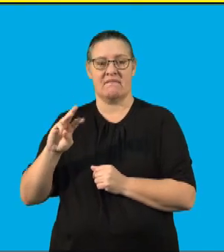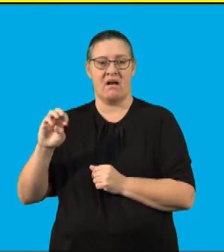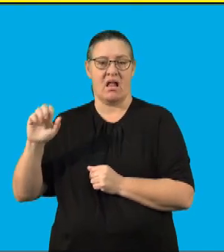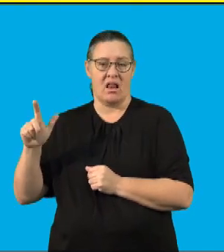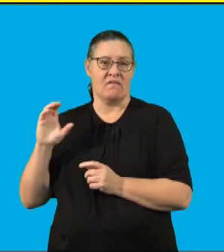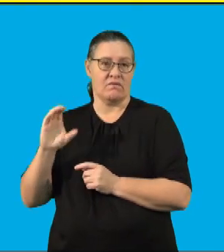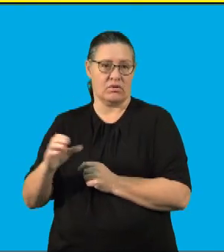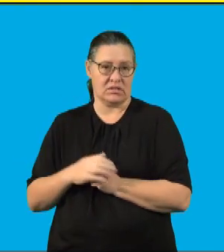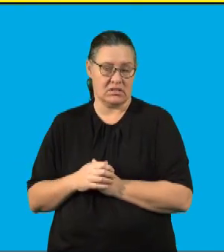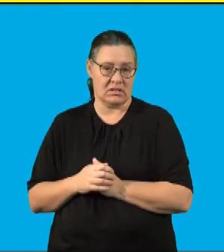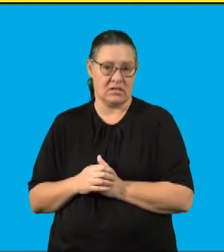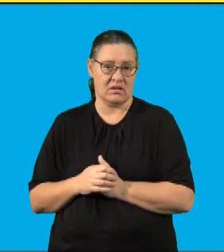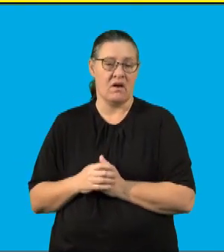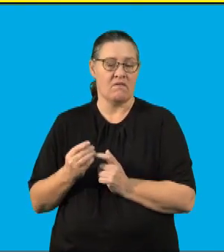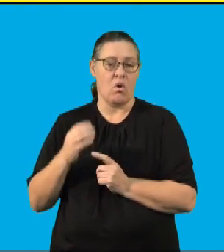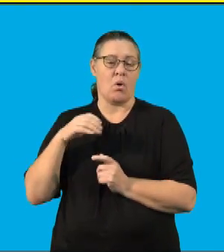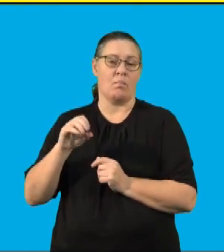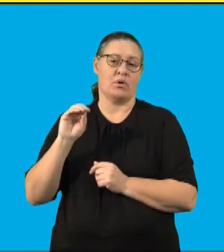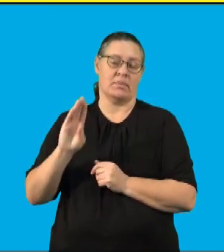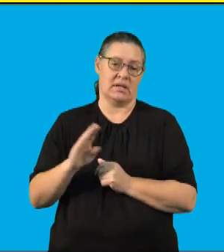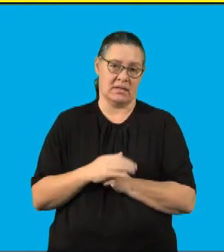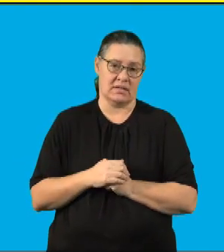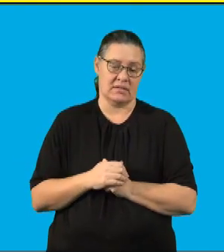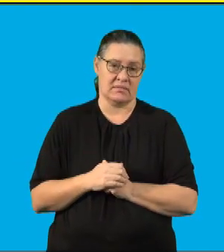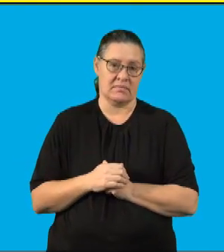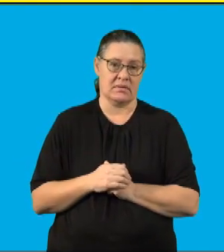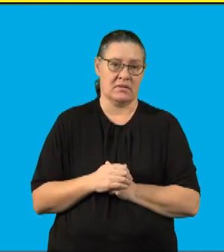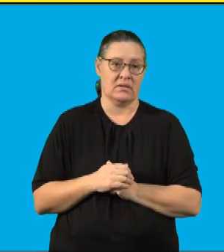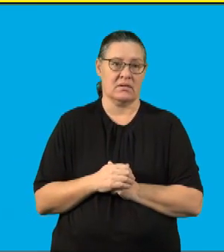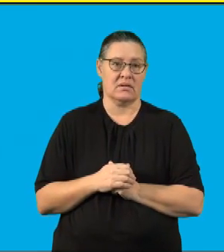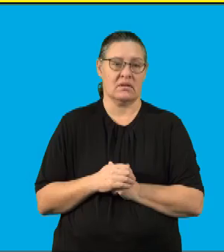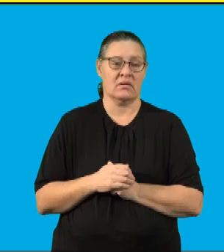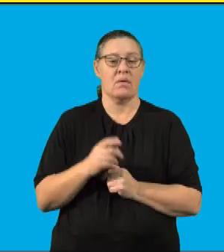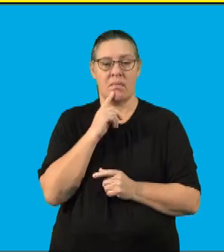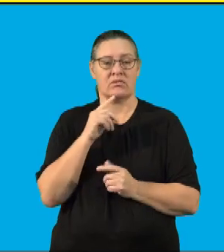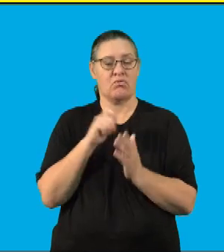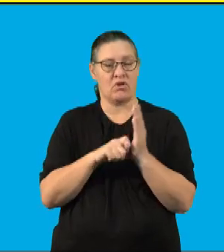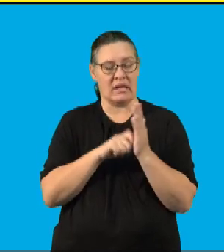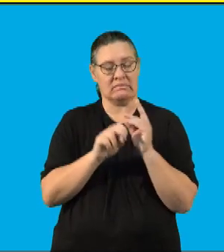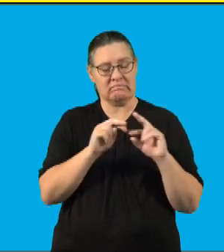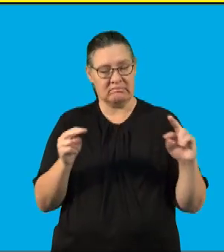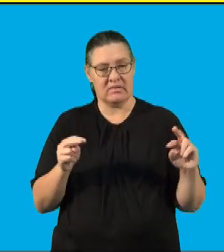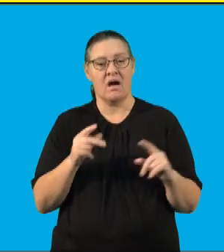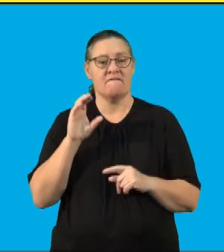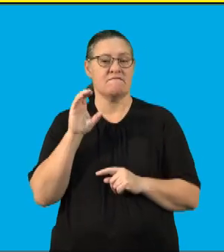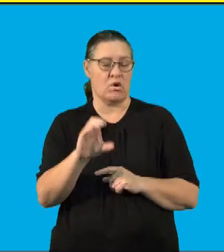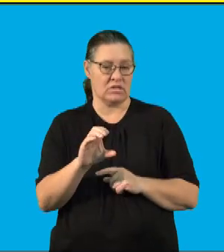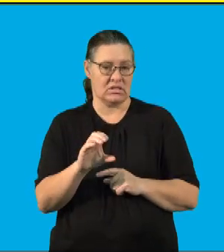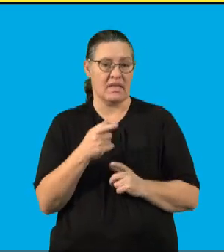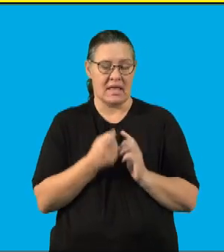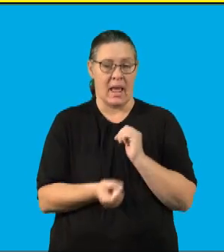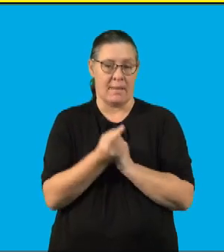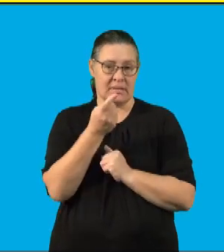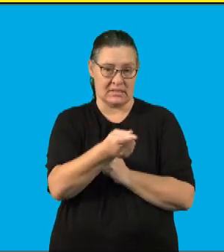occurs between the molecules of compound B. So compound B, we need to write down the type of the van der Waals force